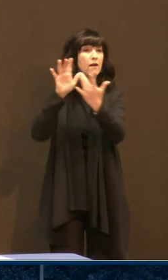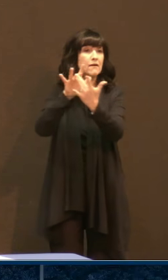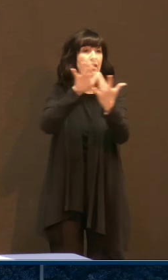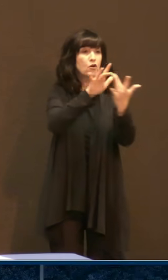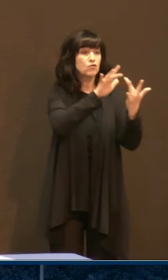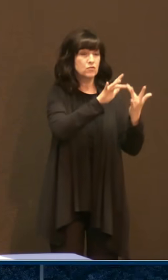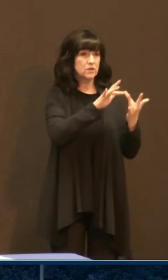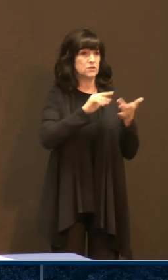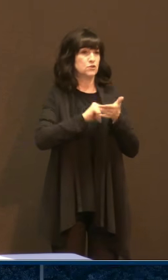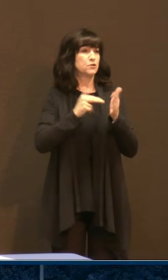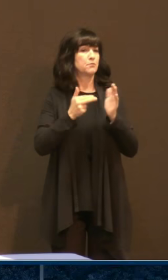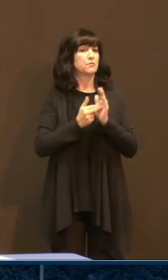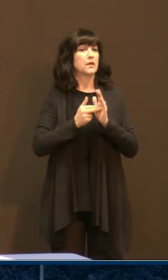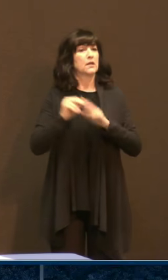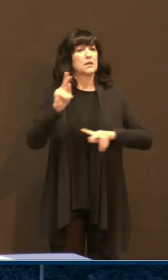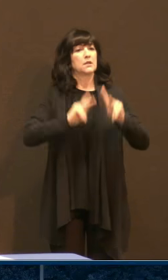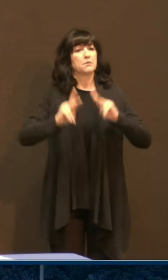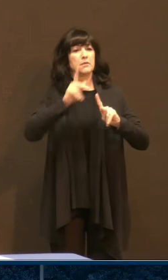members, particularly those